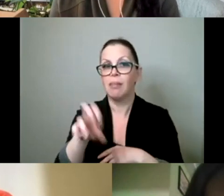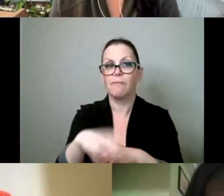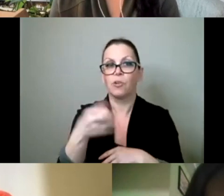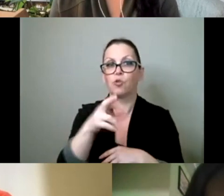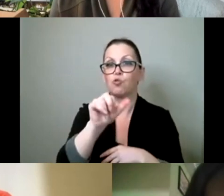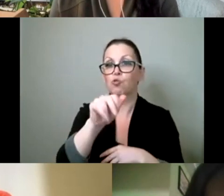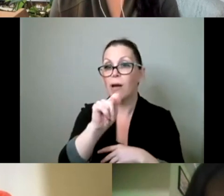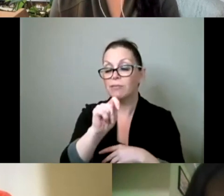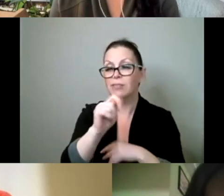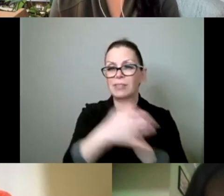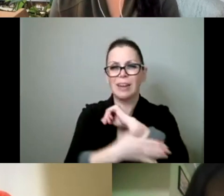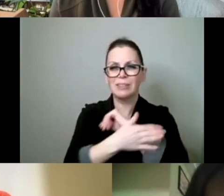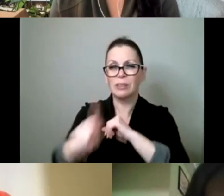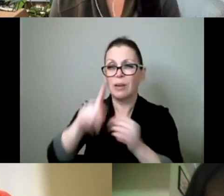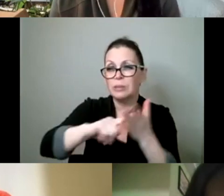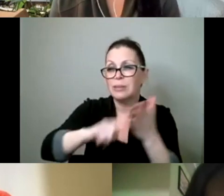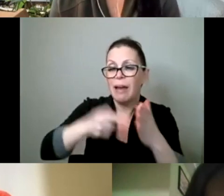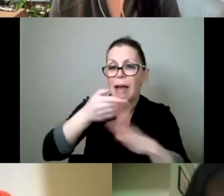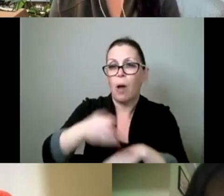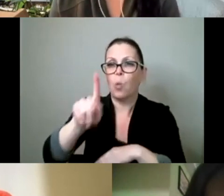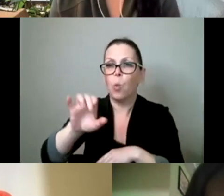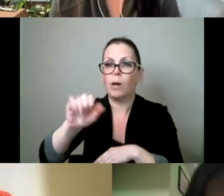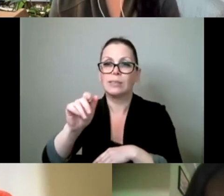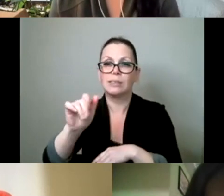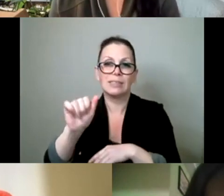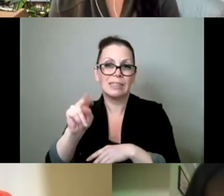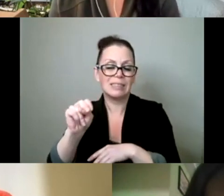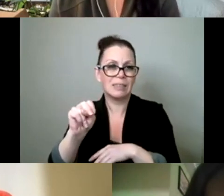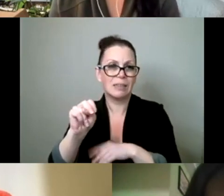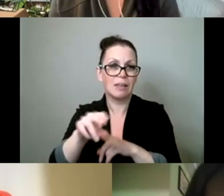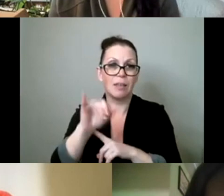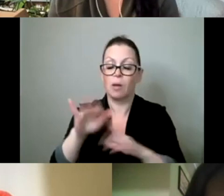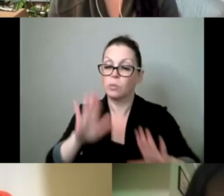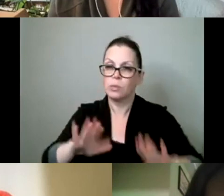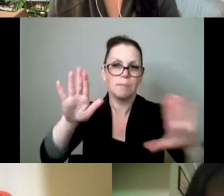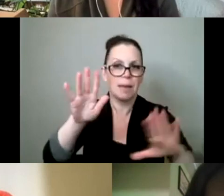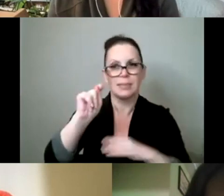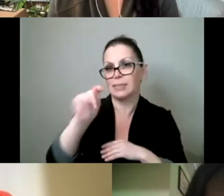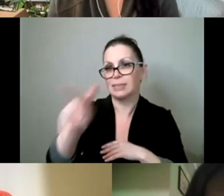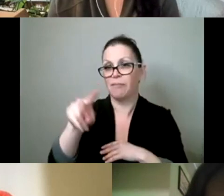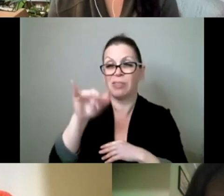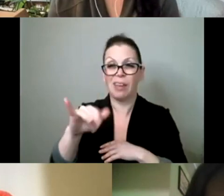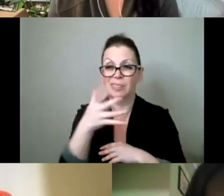after one season. That was an excellent show. That was the best TV I've seen